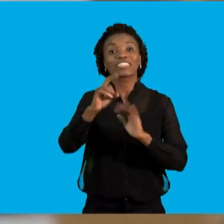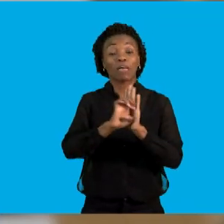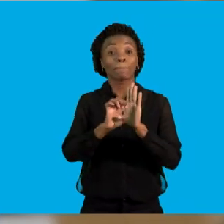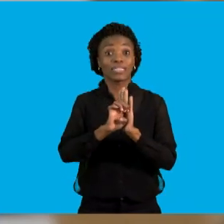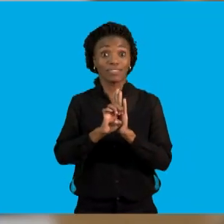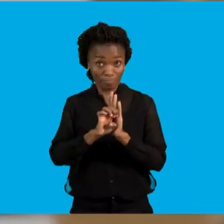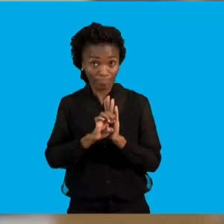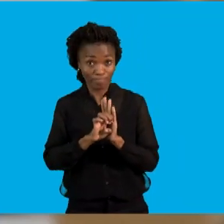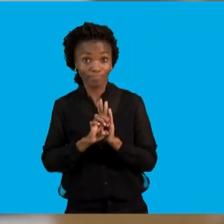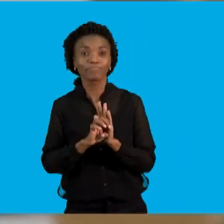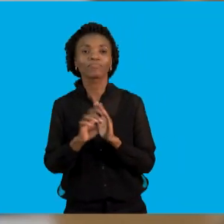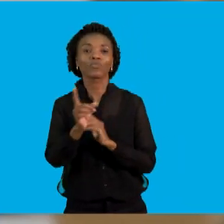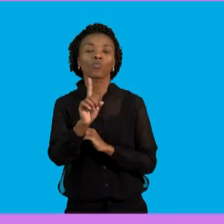example,